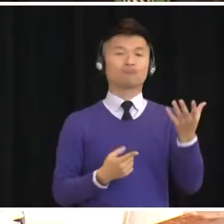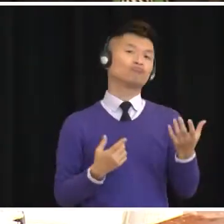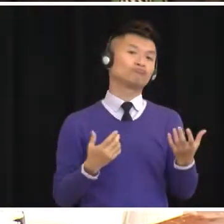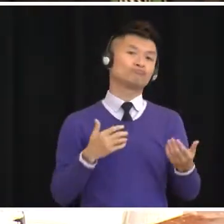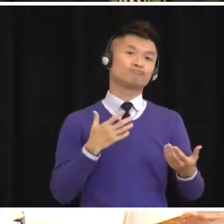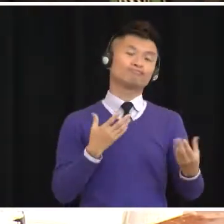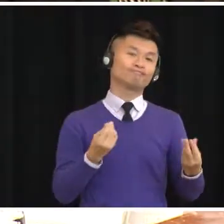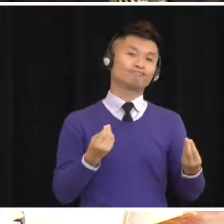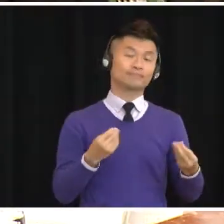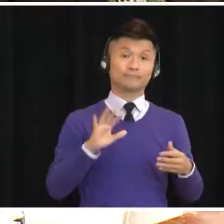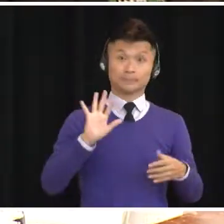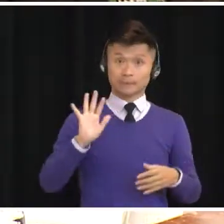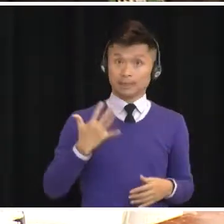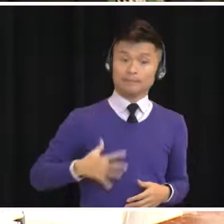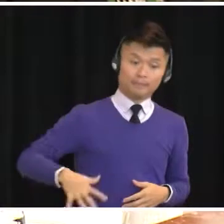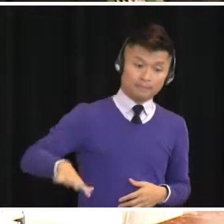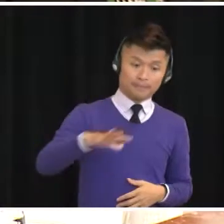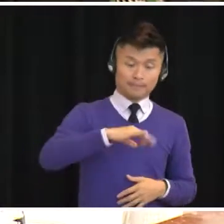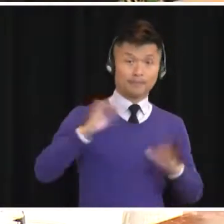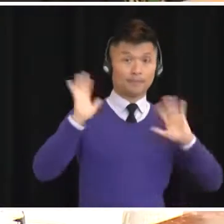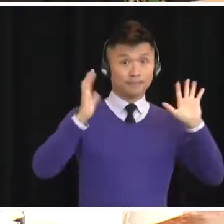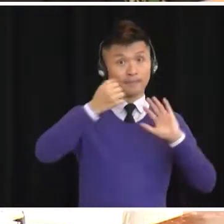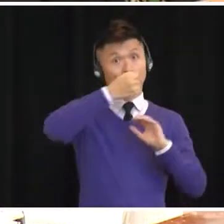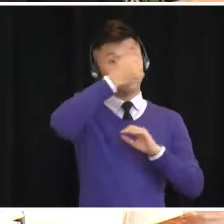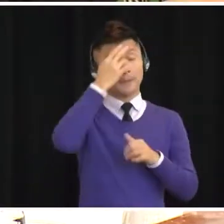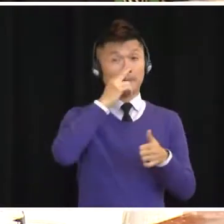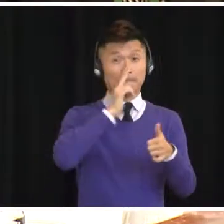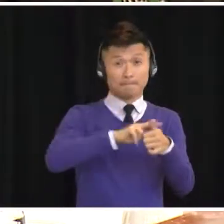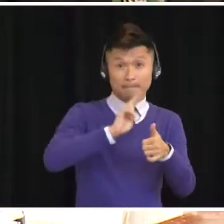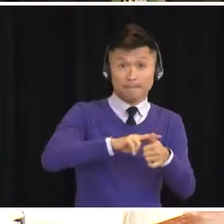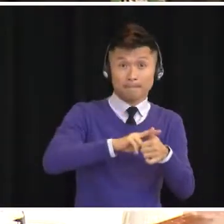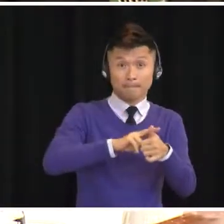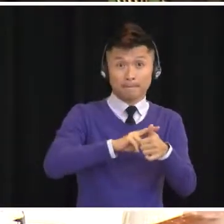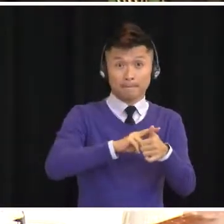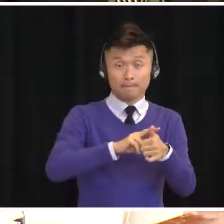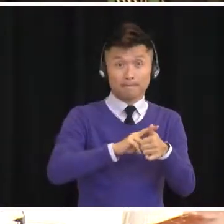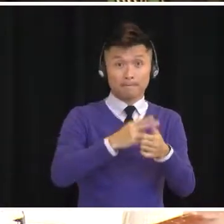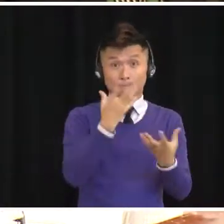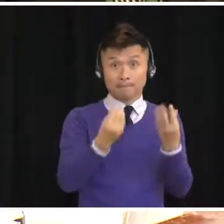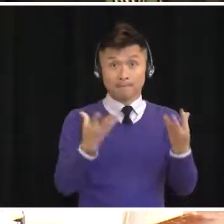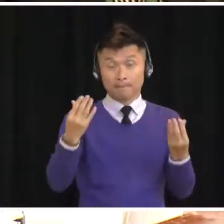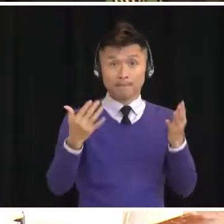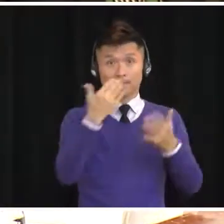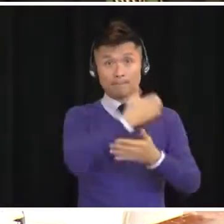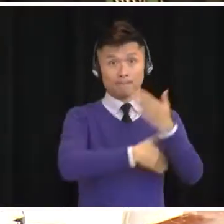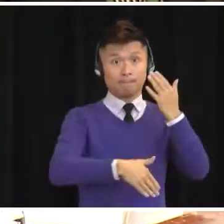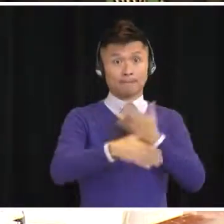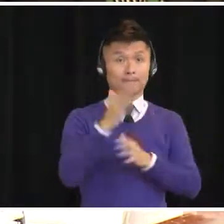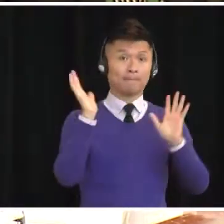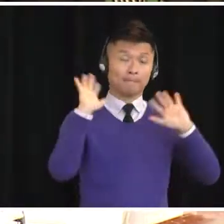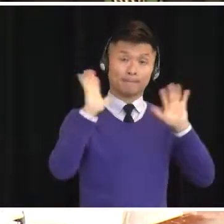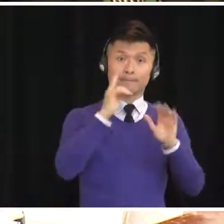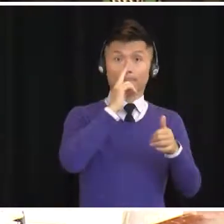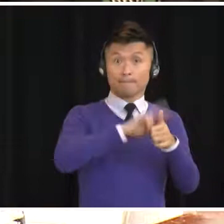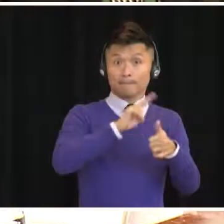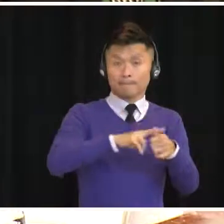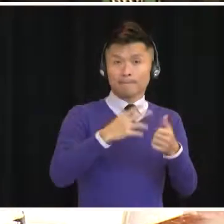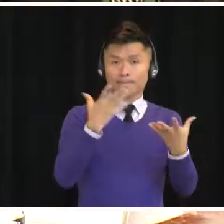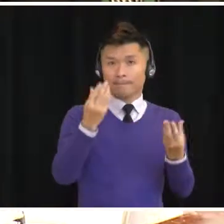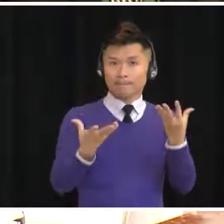be abused. But in all the cases involving abused